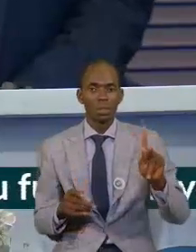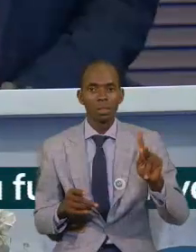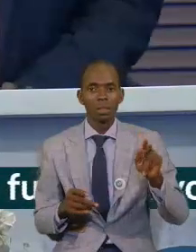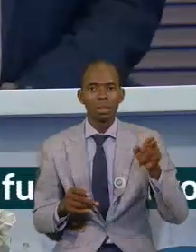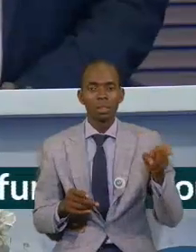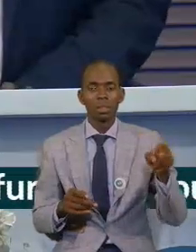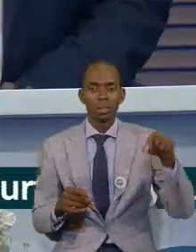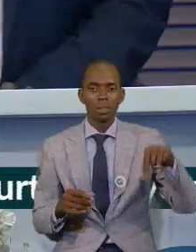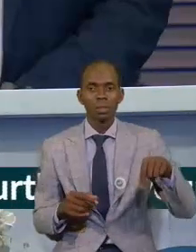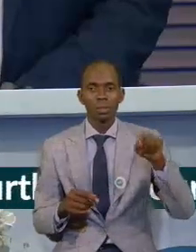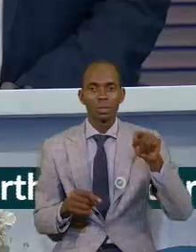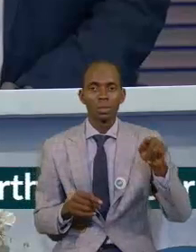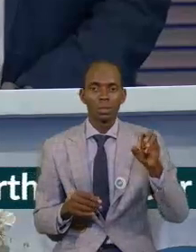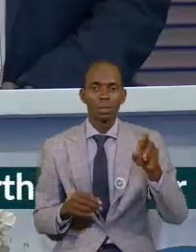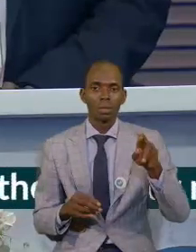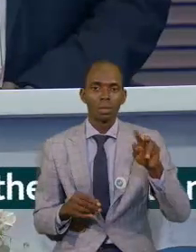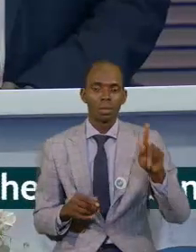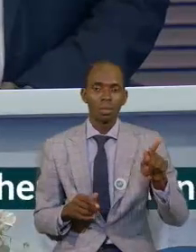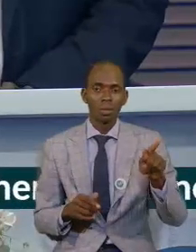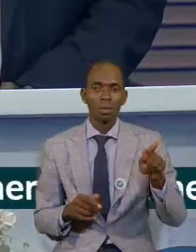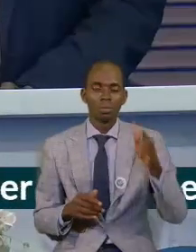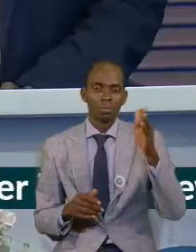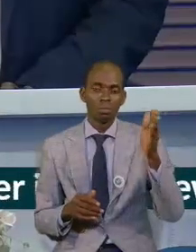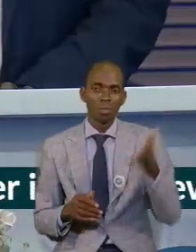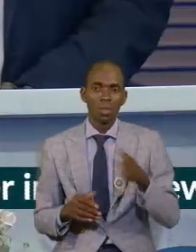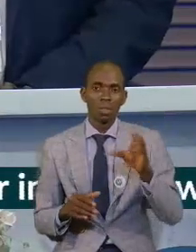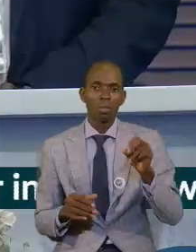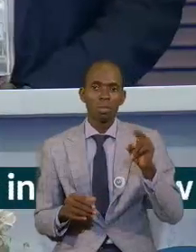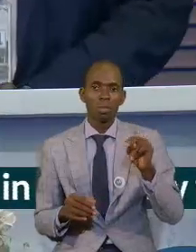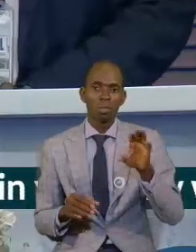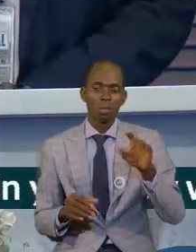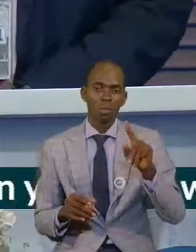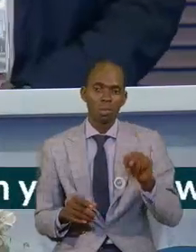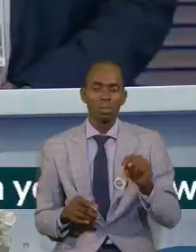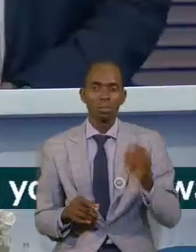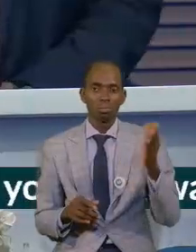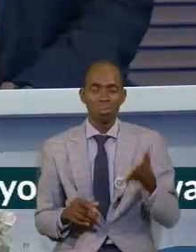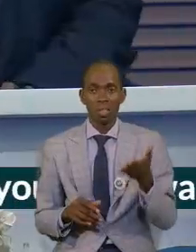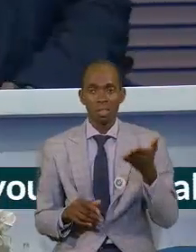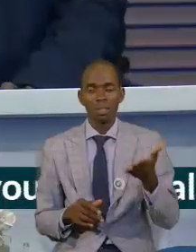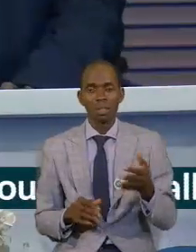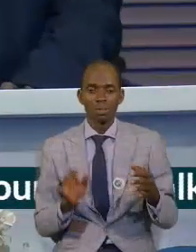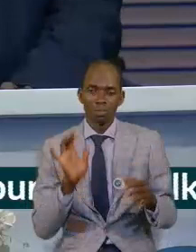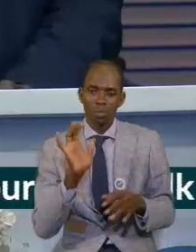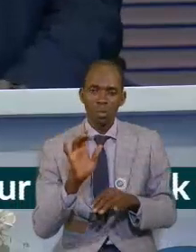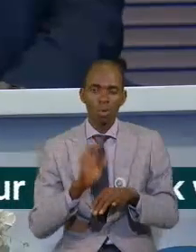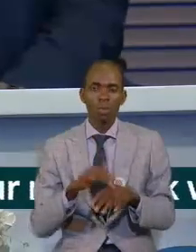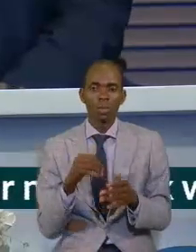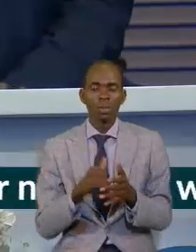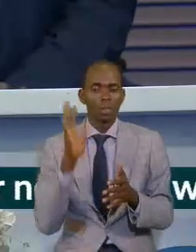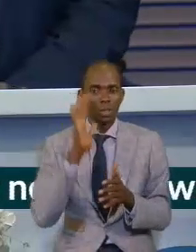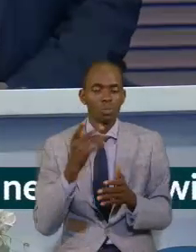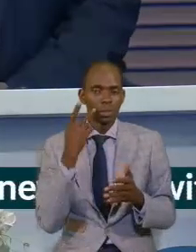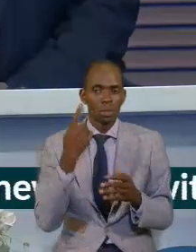gck.hq.org. Cliquez le lien. Click on that link. Et répondez aux questions qu'on pose. And respond to the questions